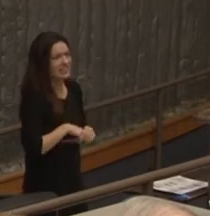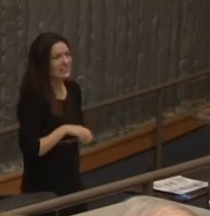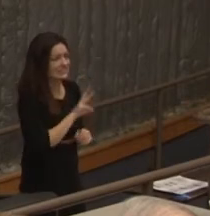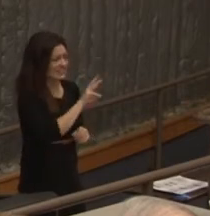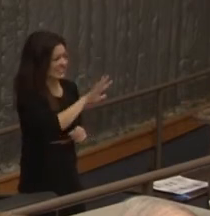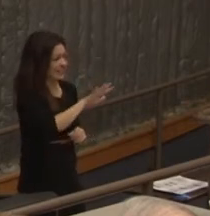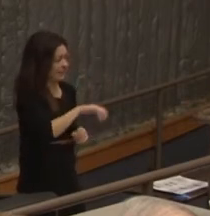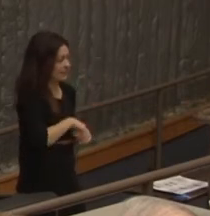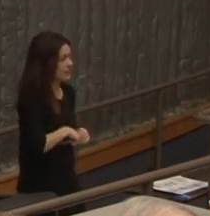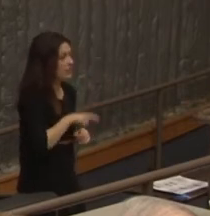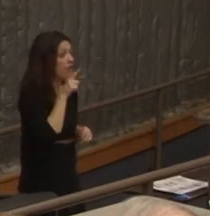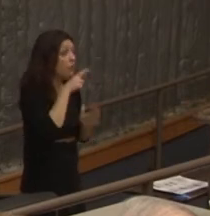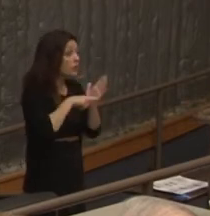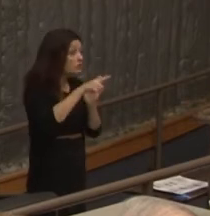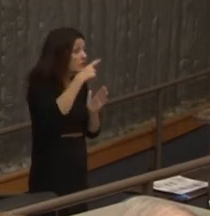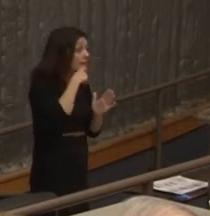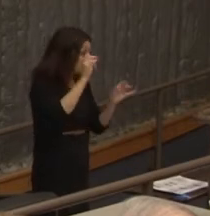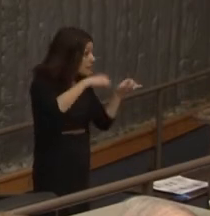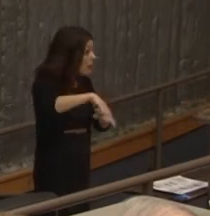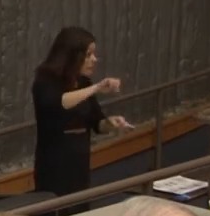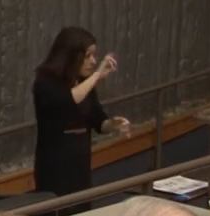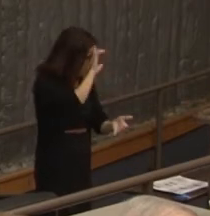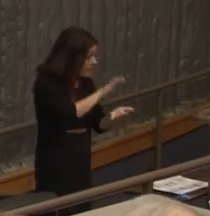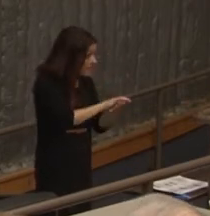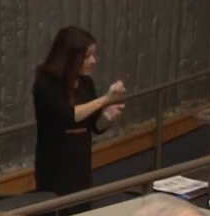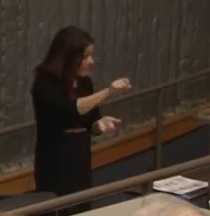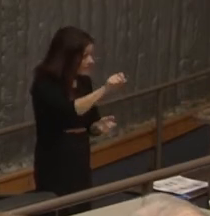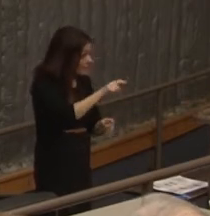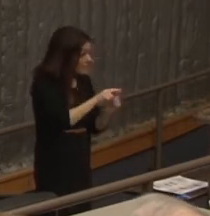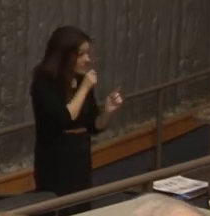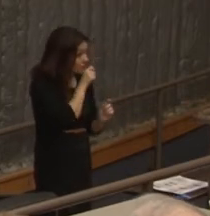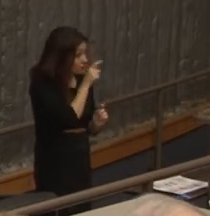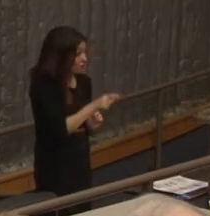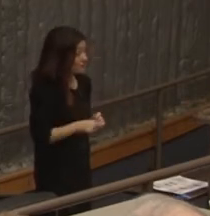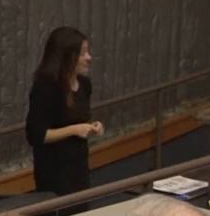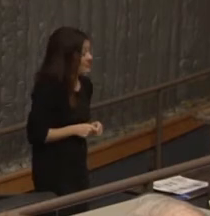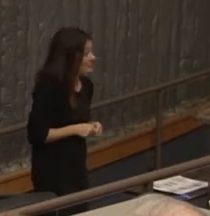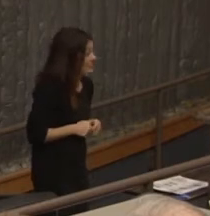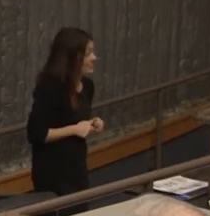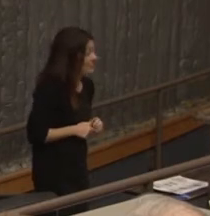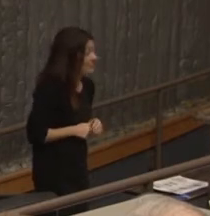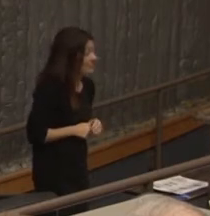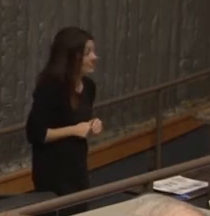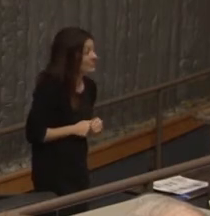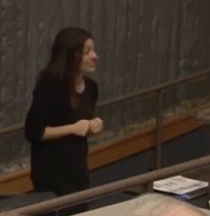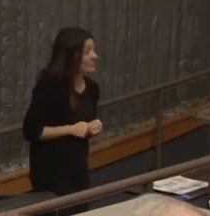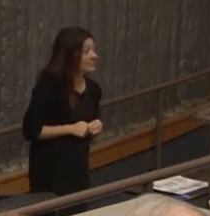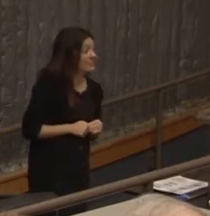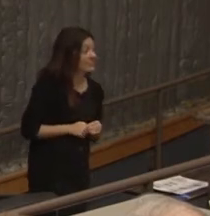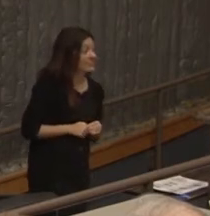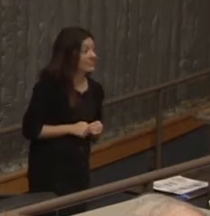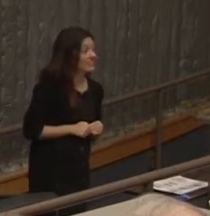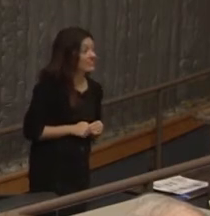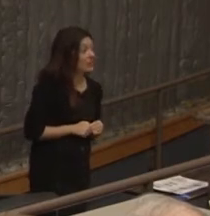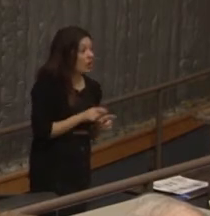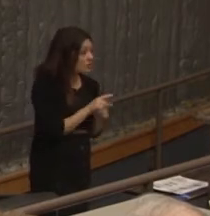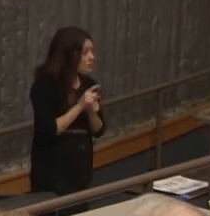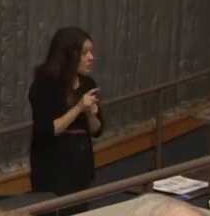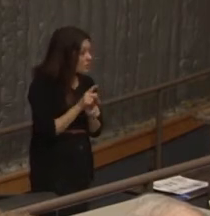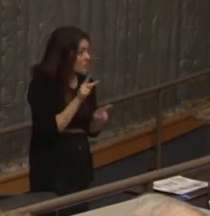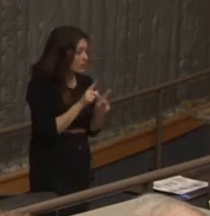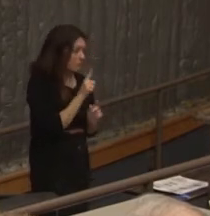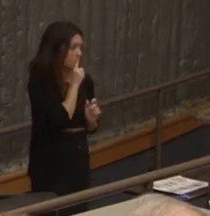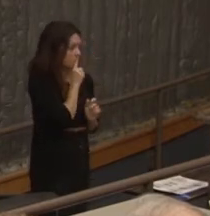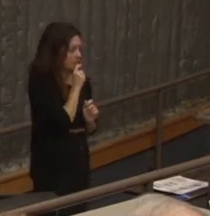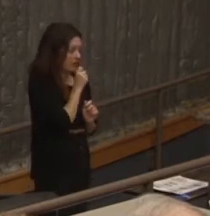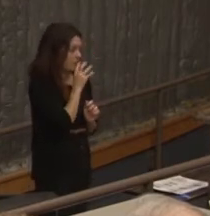you're saying is a common belief, but it's not a common truth. It's also not true that they couldn't talk about it,